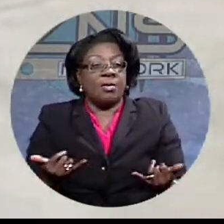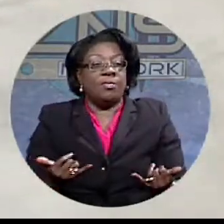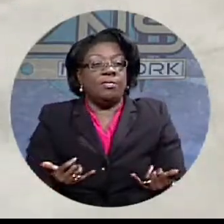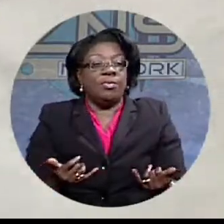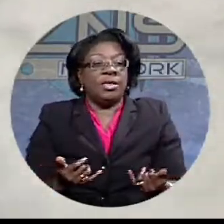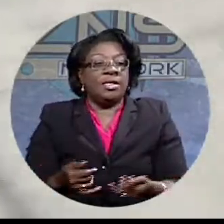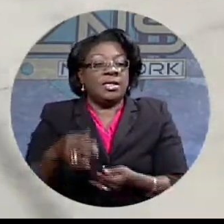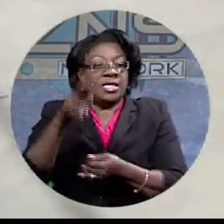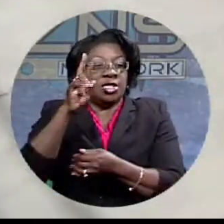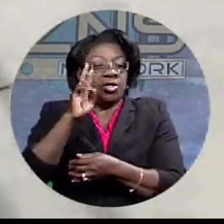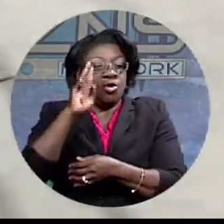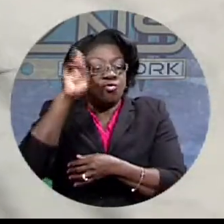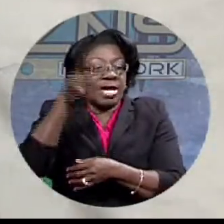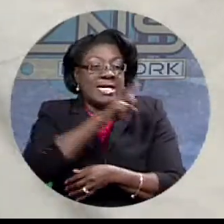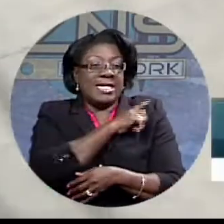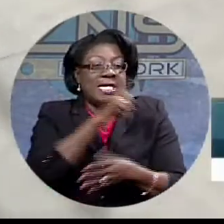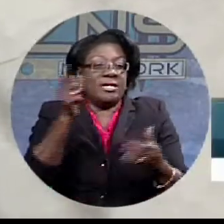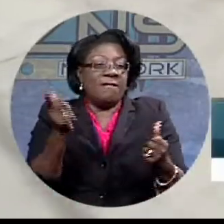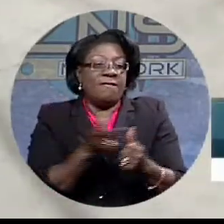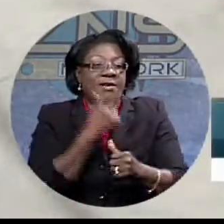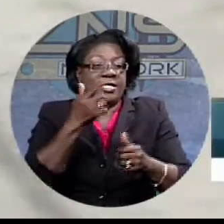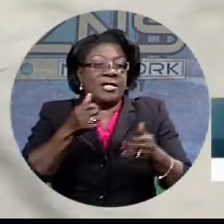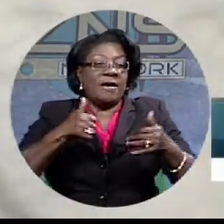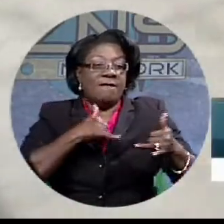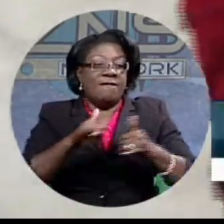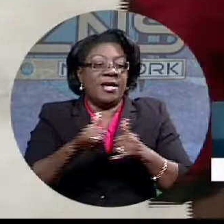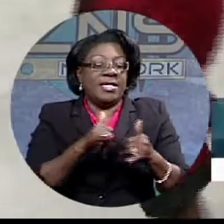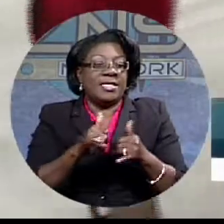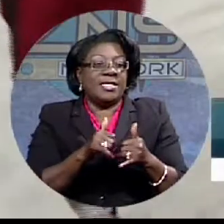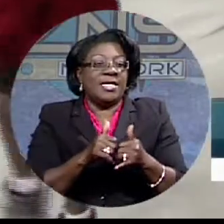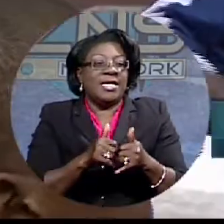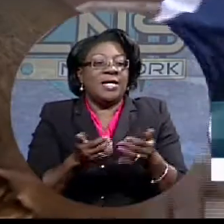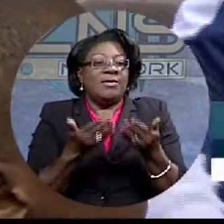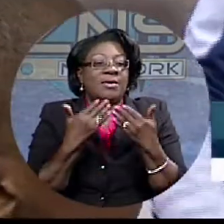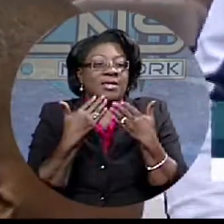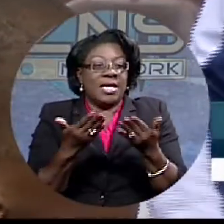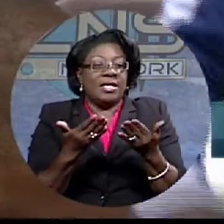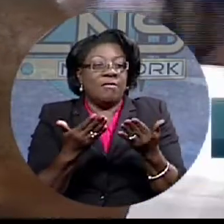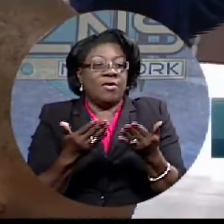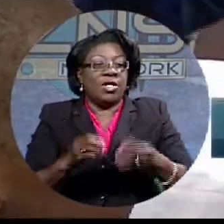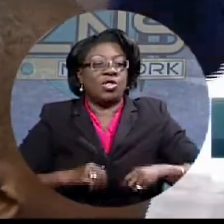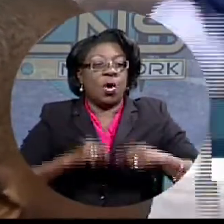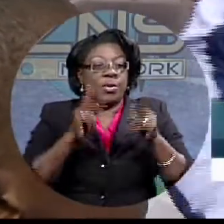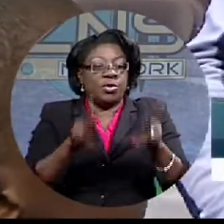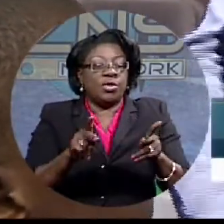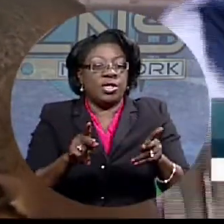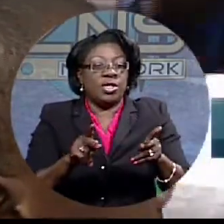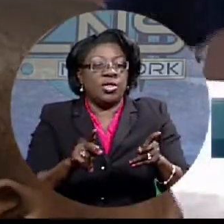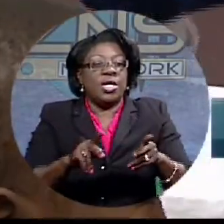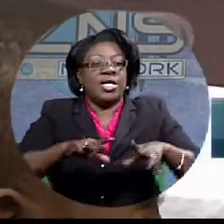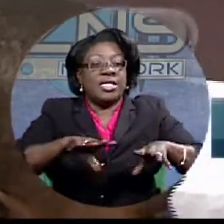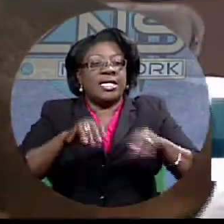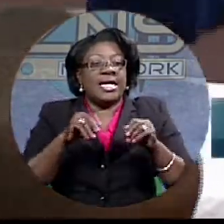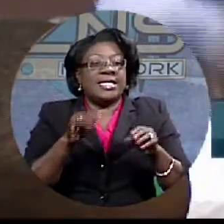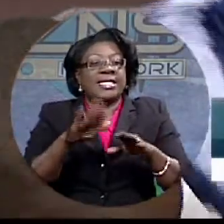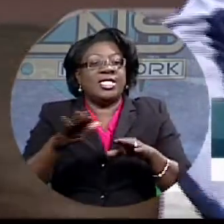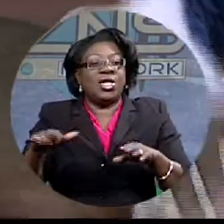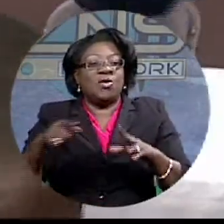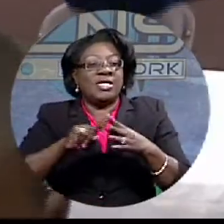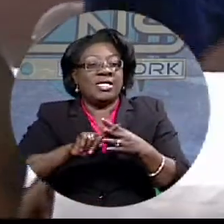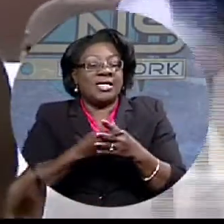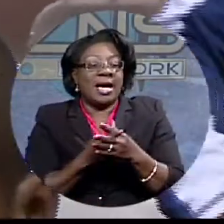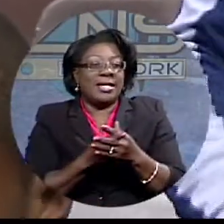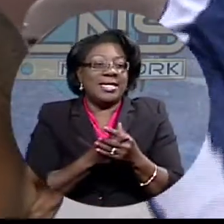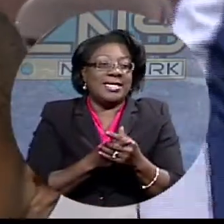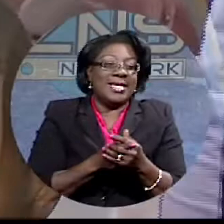is Randy Dane's first fight. He got his foot wet tonight. We thank everybody for just giving us the opportunity to come in here and get these kids seasoned. Hopefully we can turn some world champions,